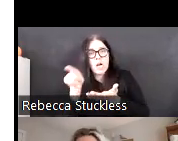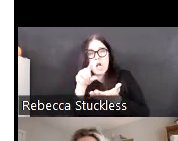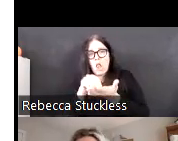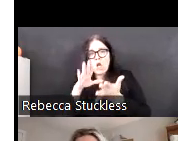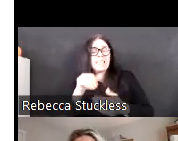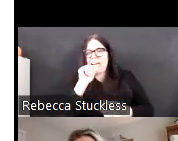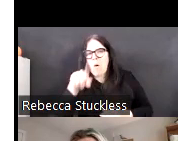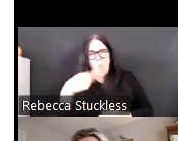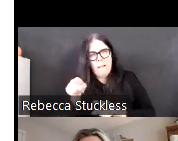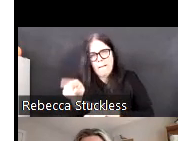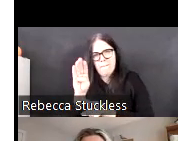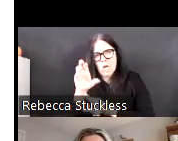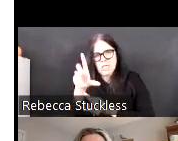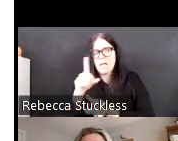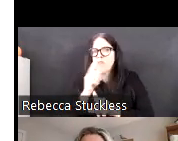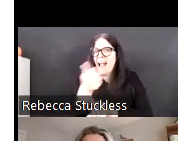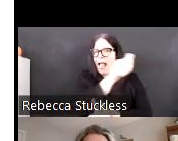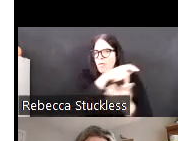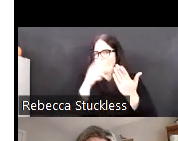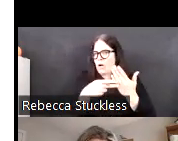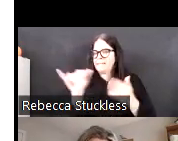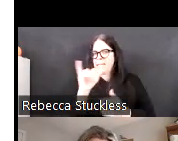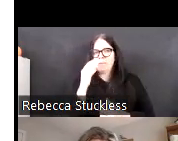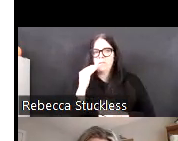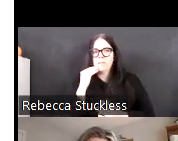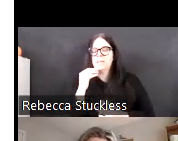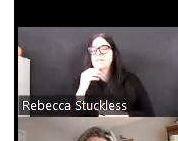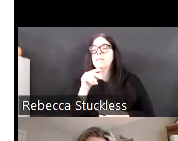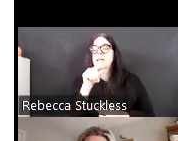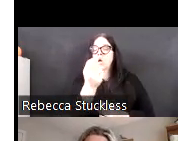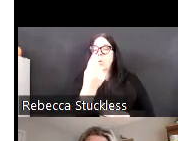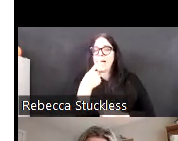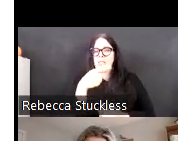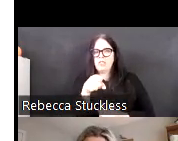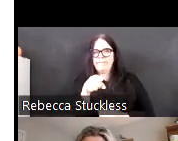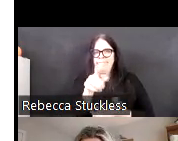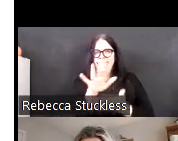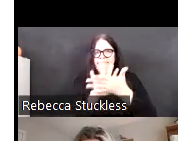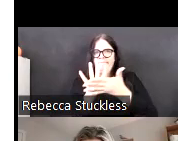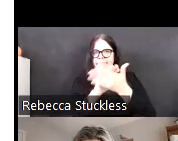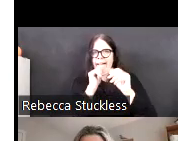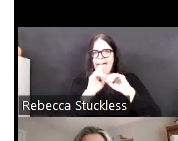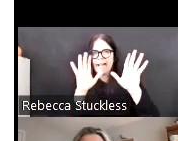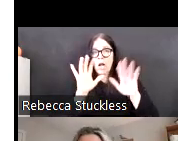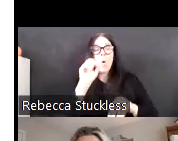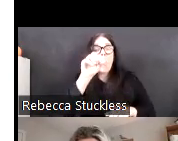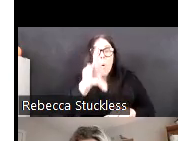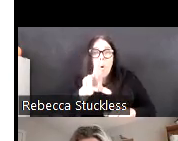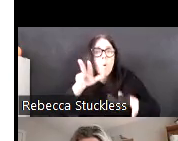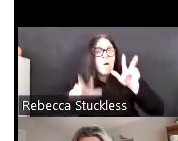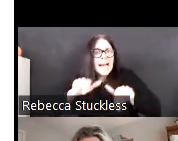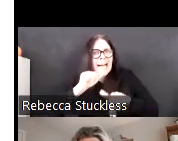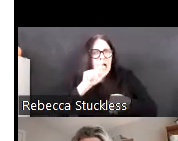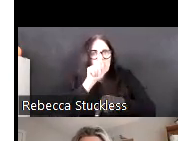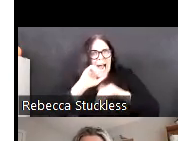this program, but in many other programs as well, actually do not understand questions sometimes, or even don't know how to use feedback